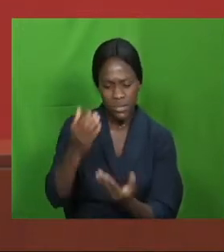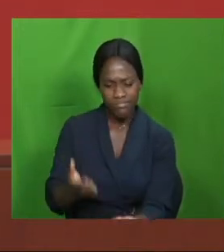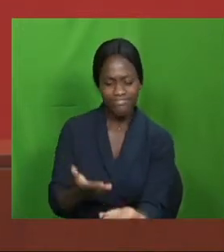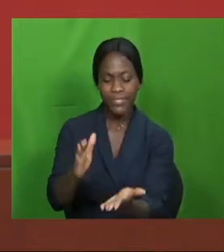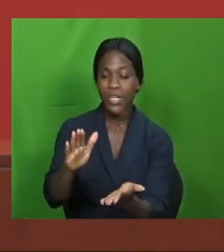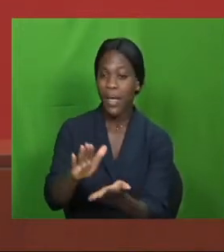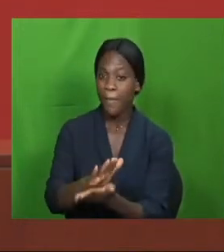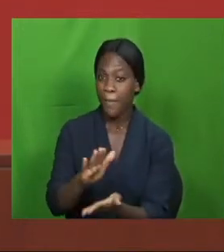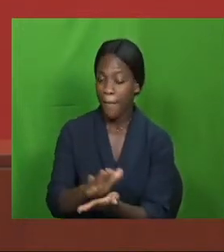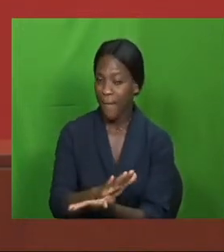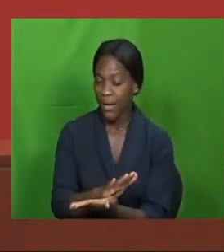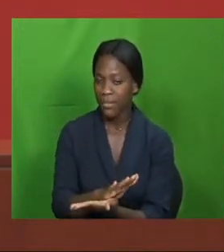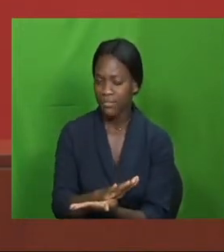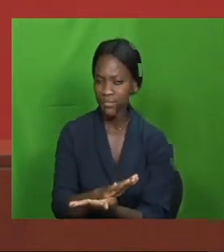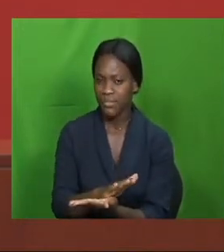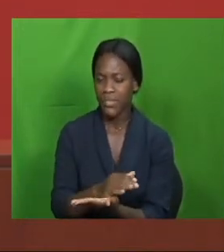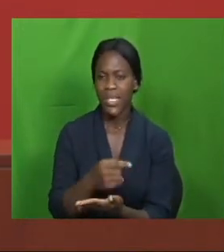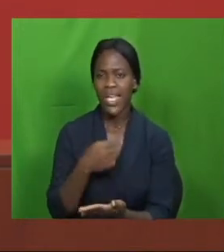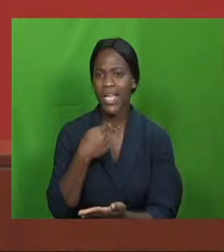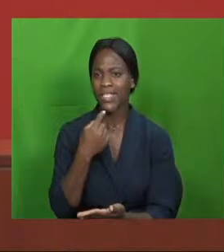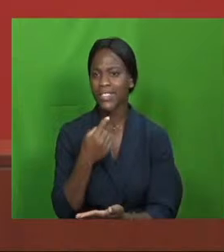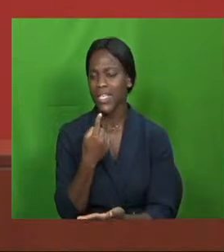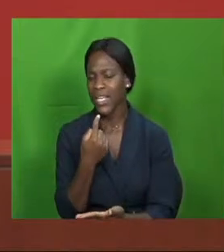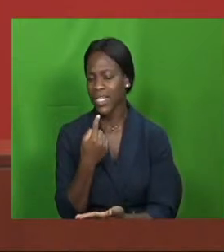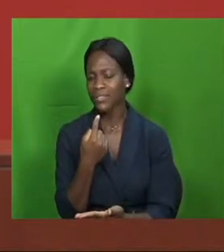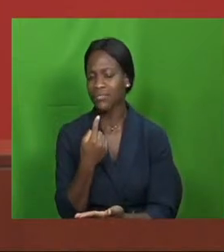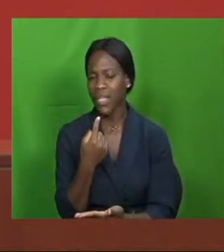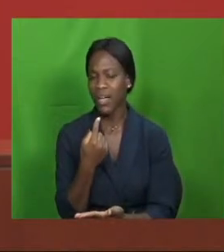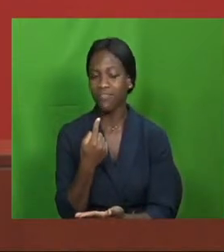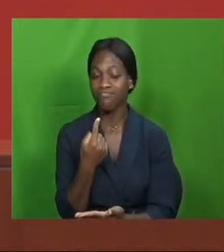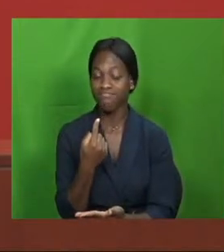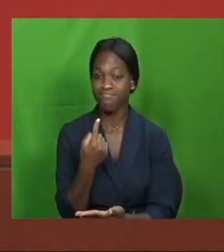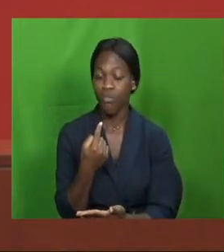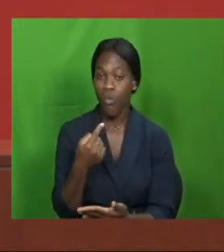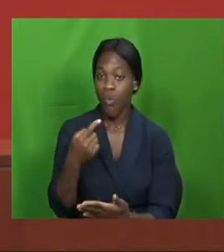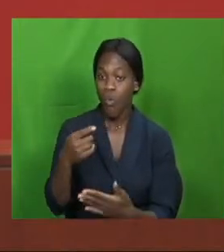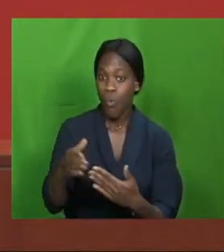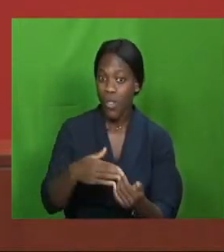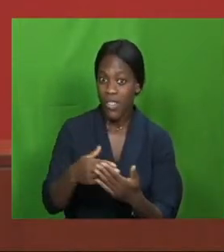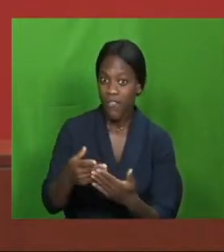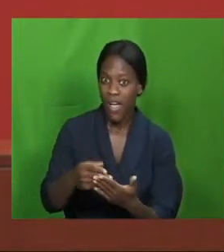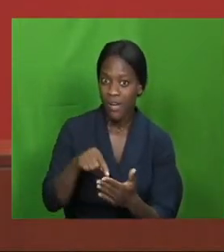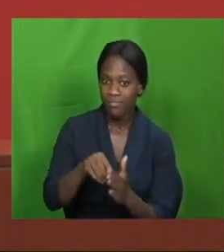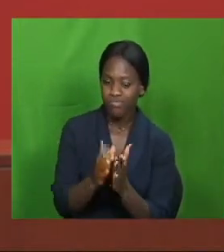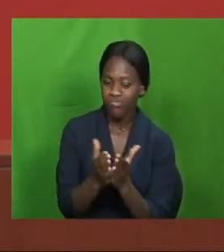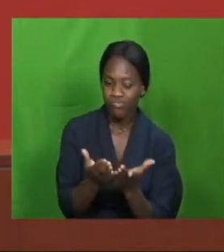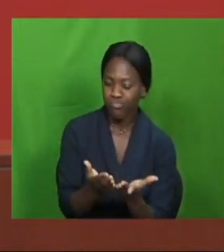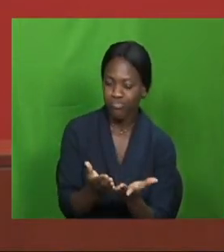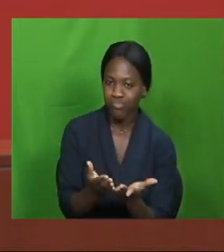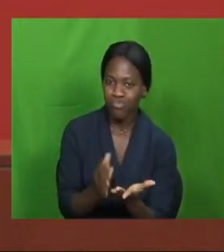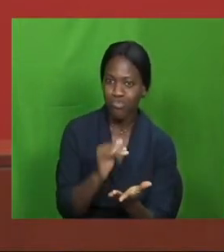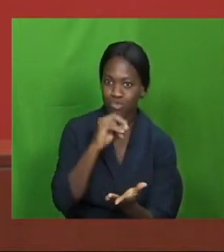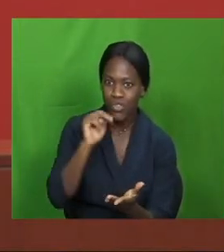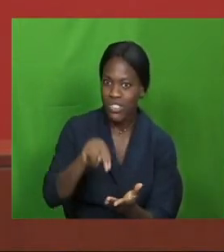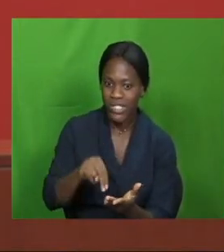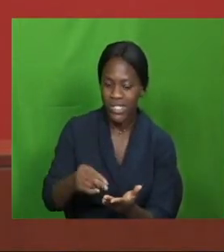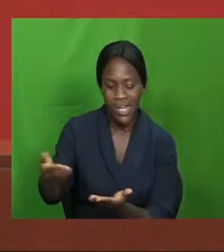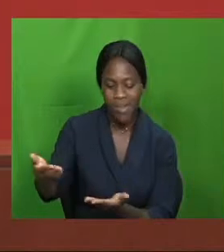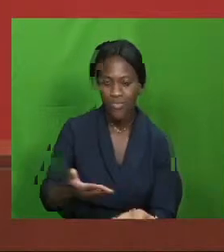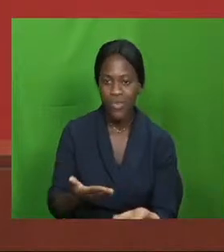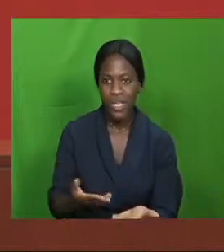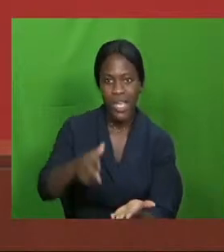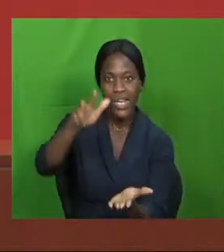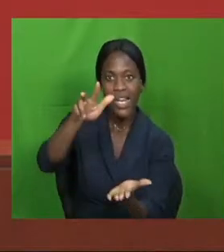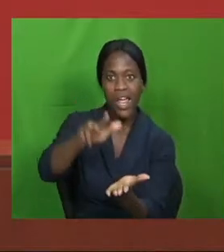matter in issue should not be the subject matter of a motion, as it does not require the approval